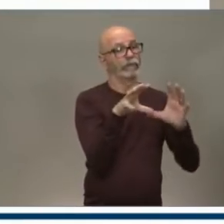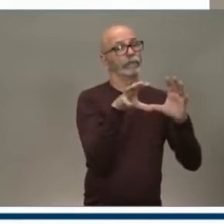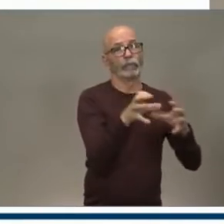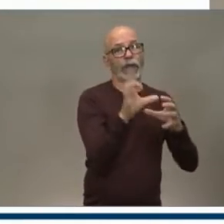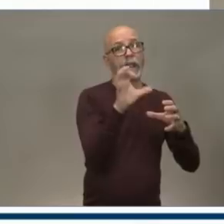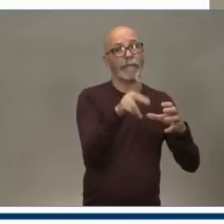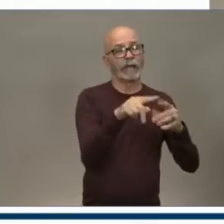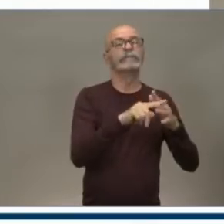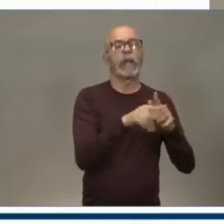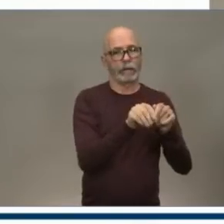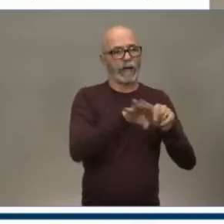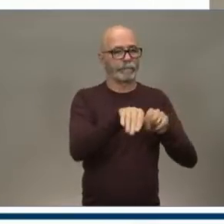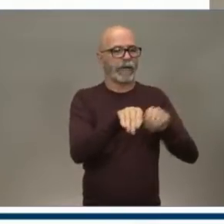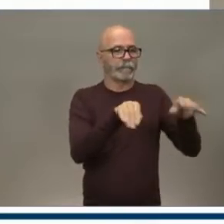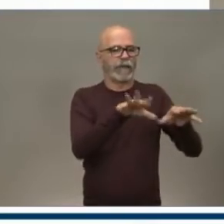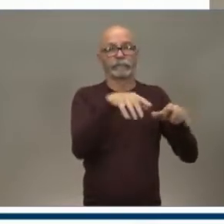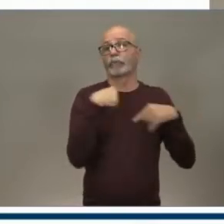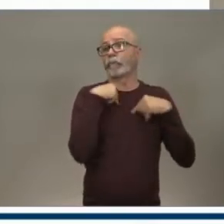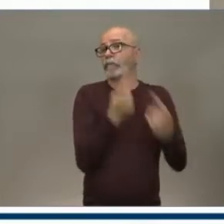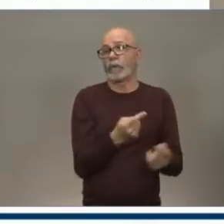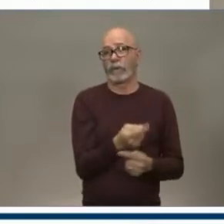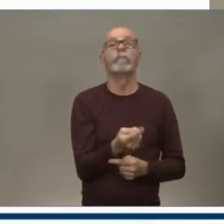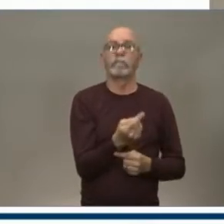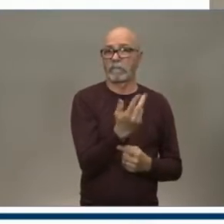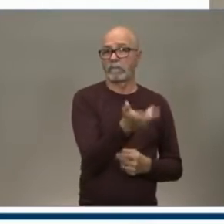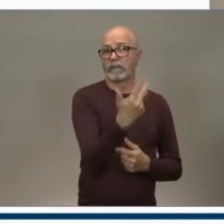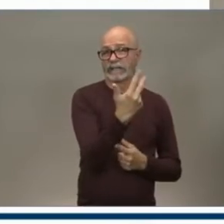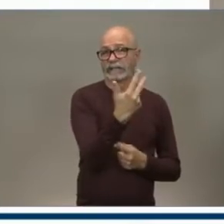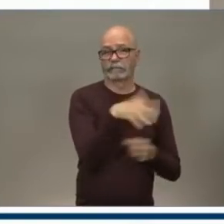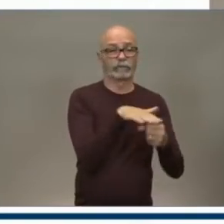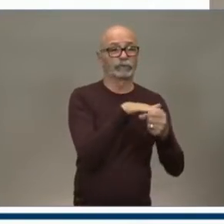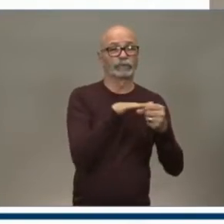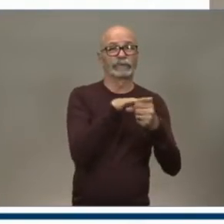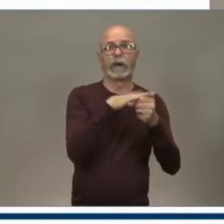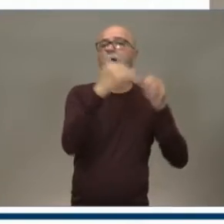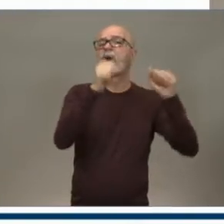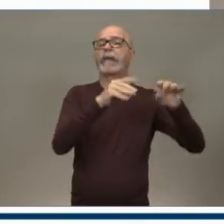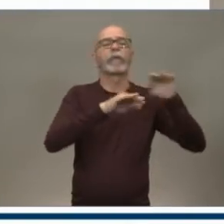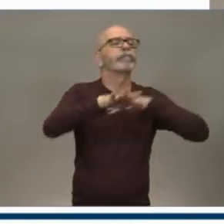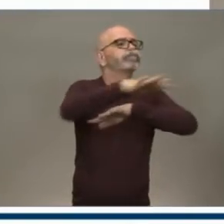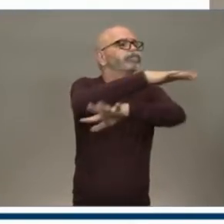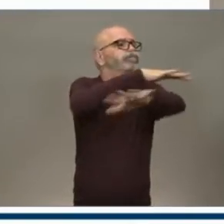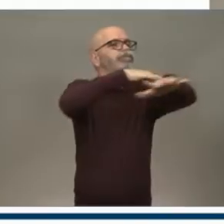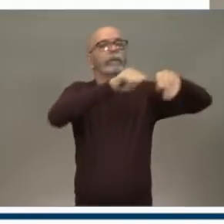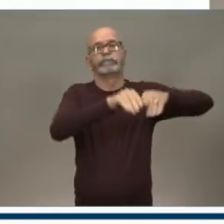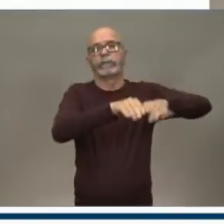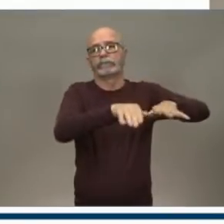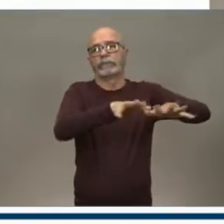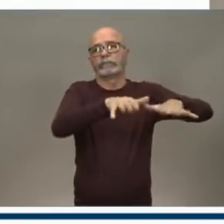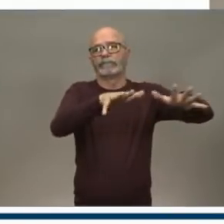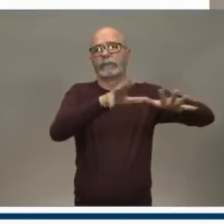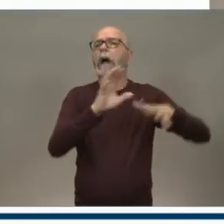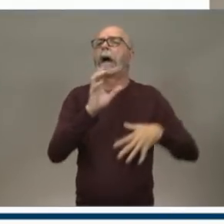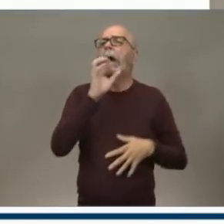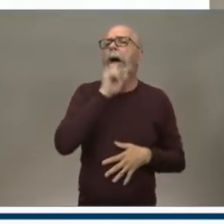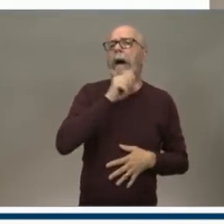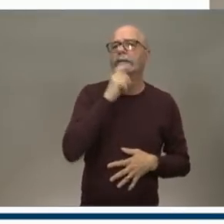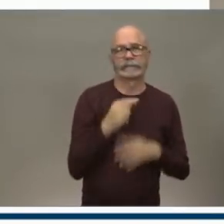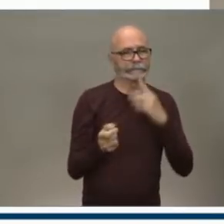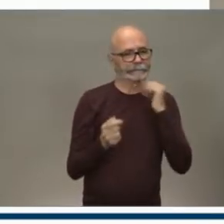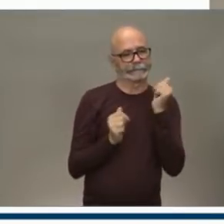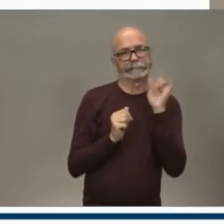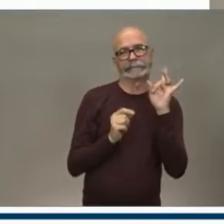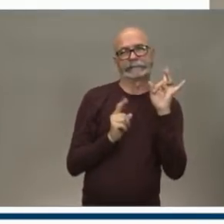where they work, where they socialize. They're all interacting with each other, all in this 18 to 35-year-old age group. Certainly we know that